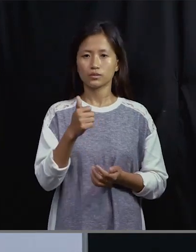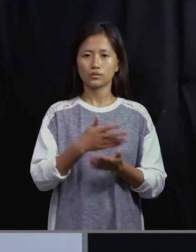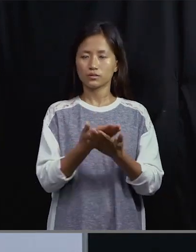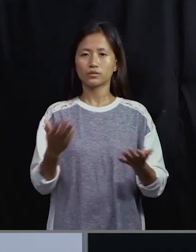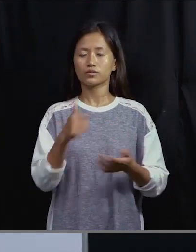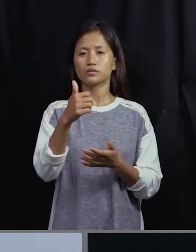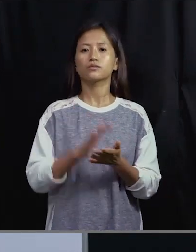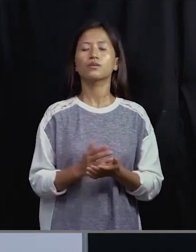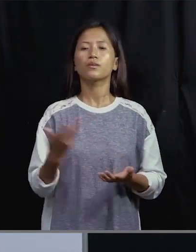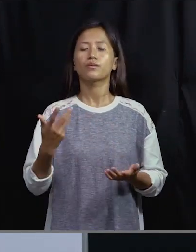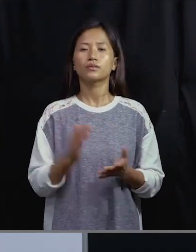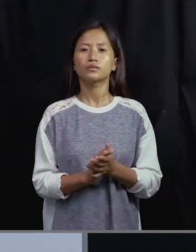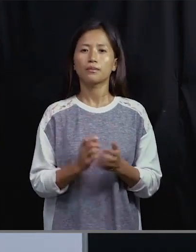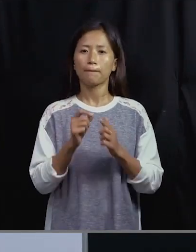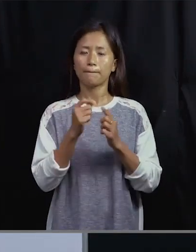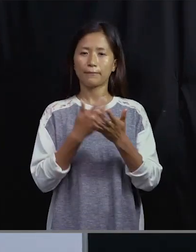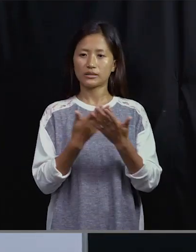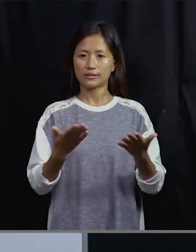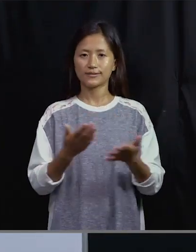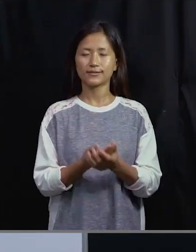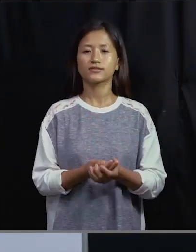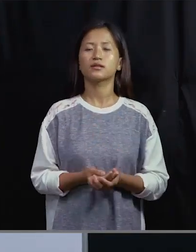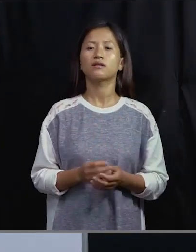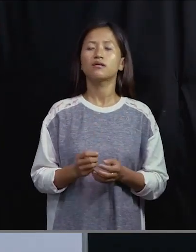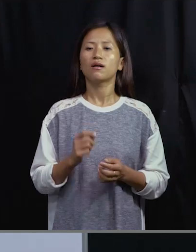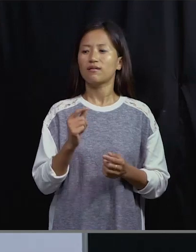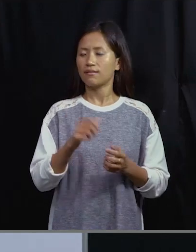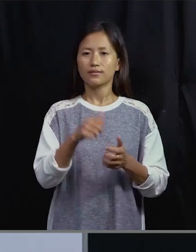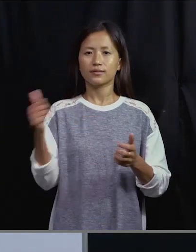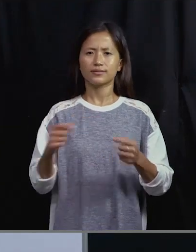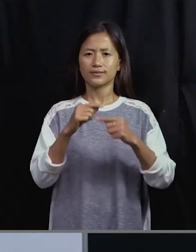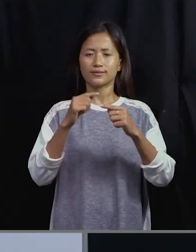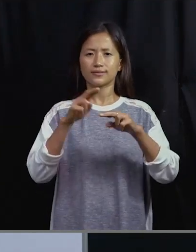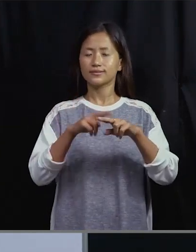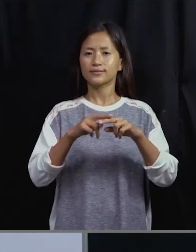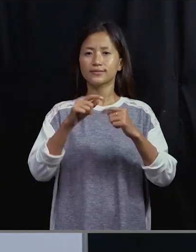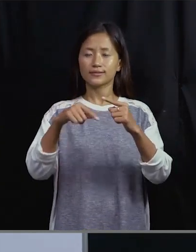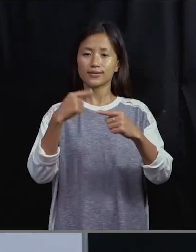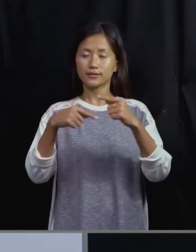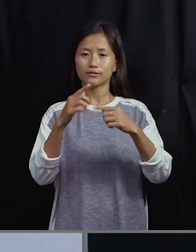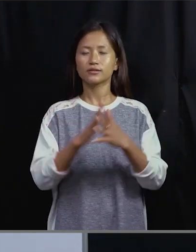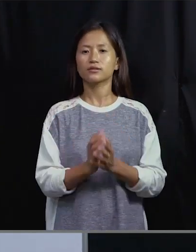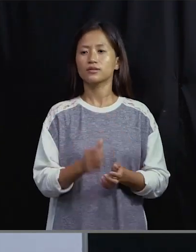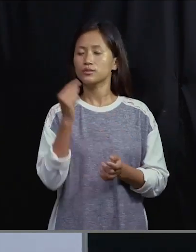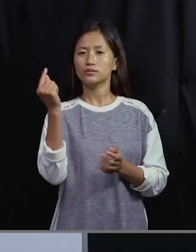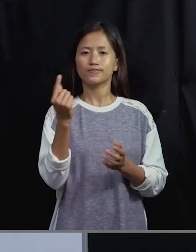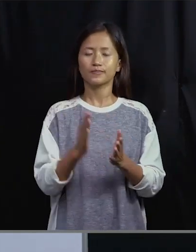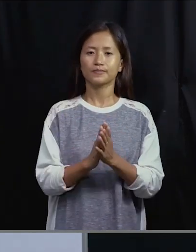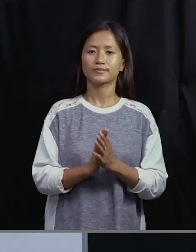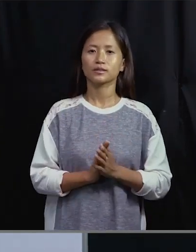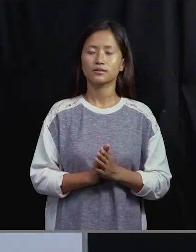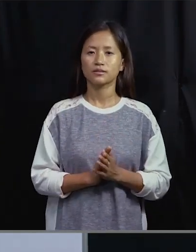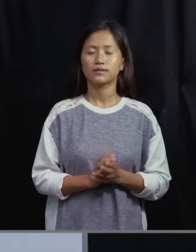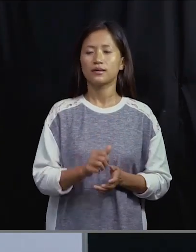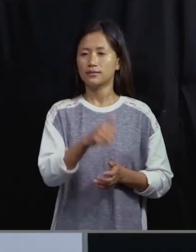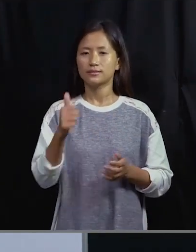where production by other industries are used. That means what? Goods used in producing other industries.